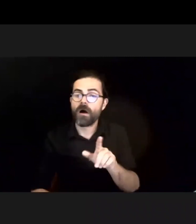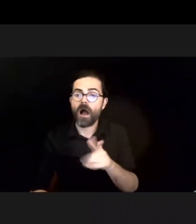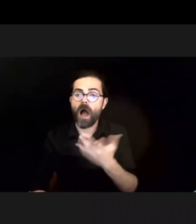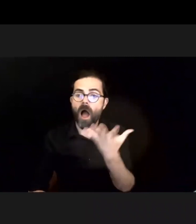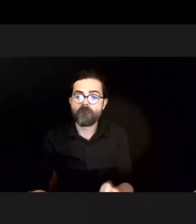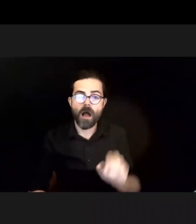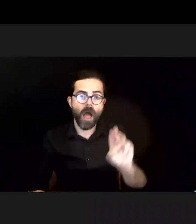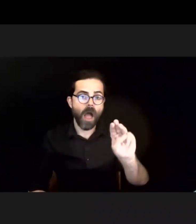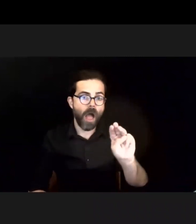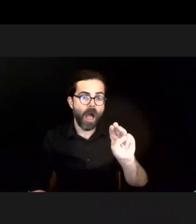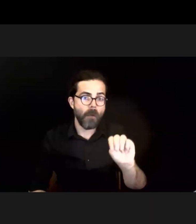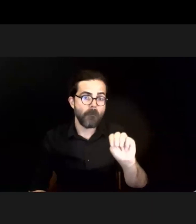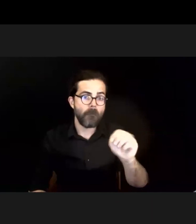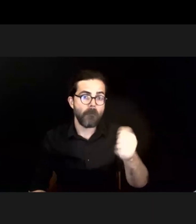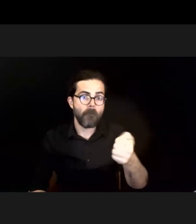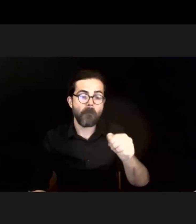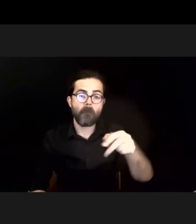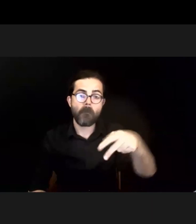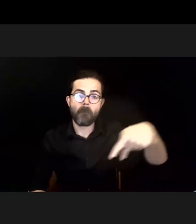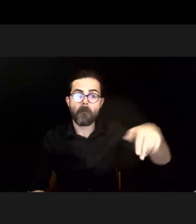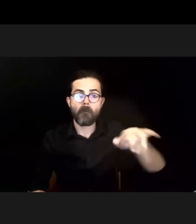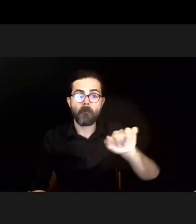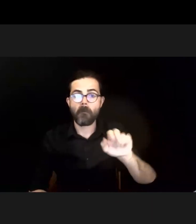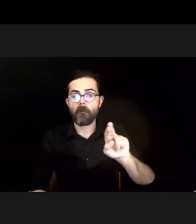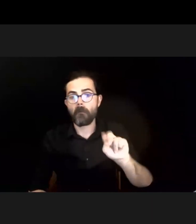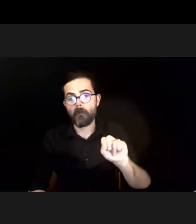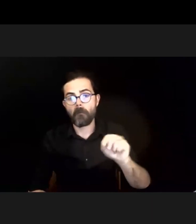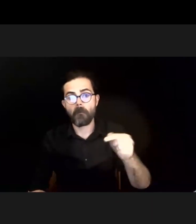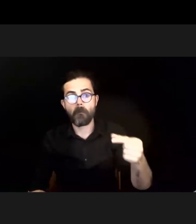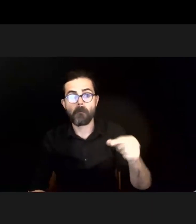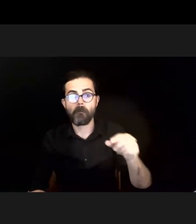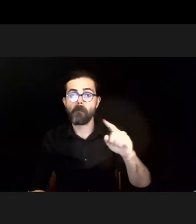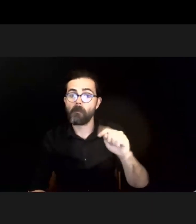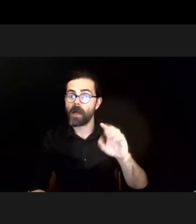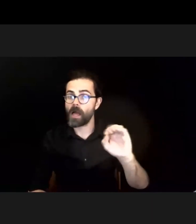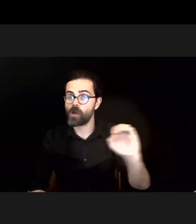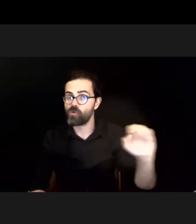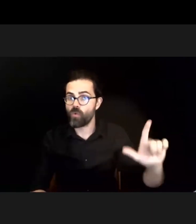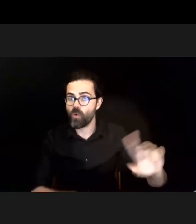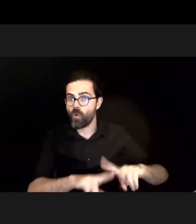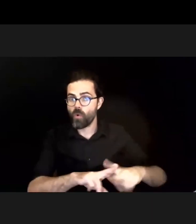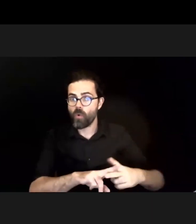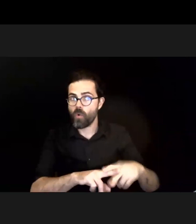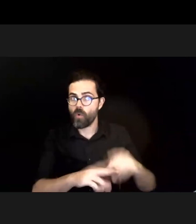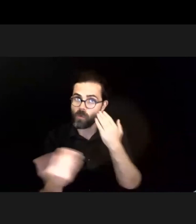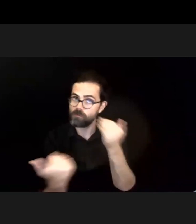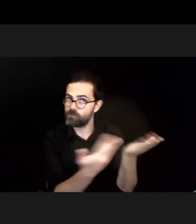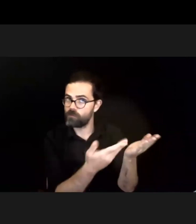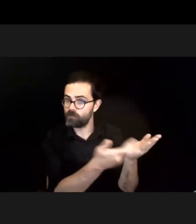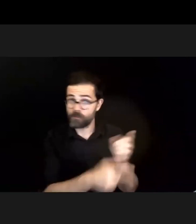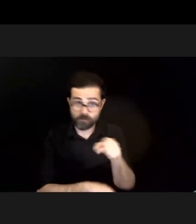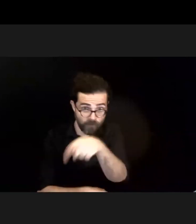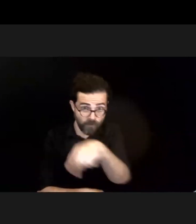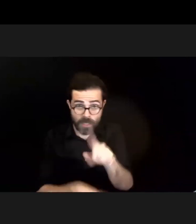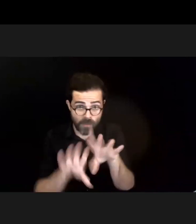been recorded and it will be available on the Accessibility project website. And just to end again by saying thank you for